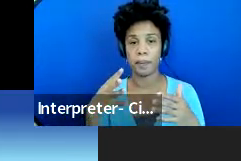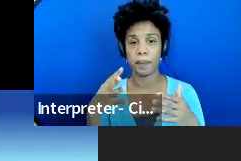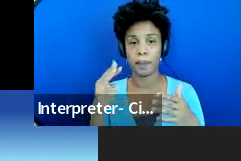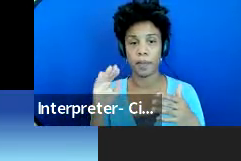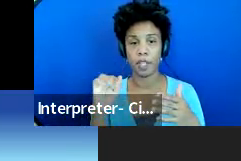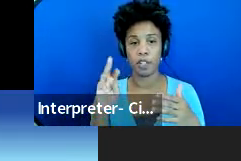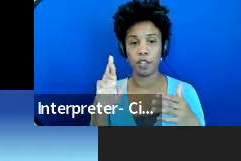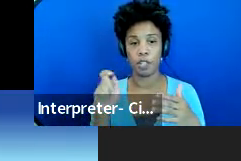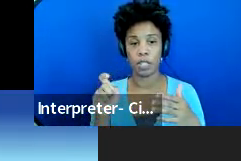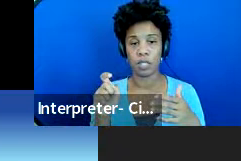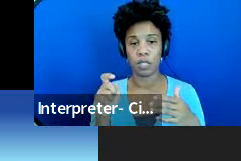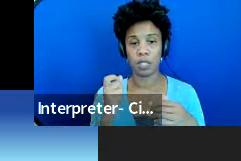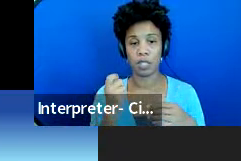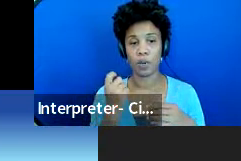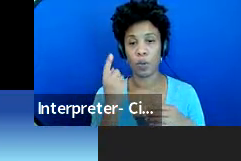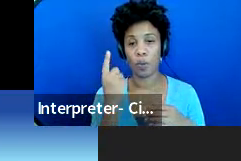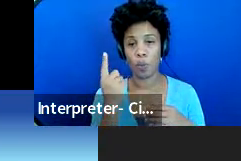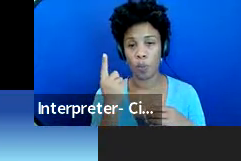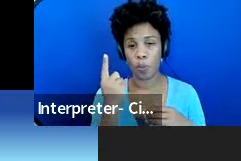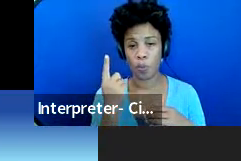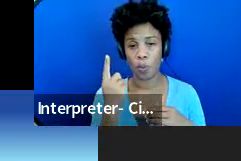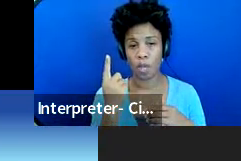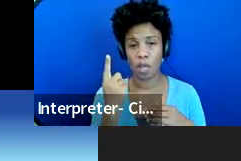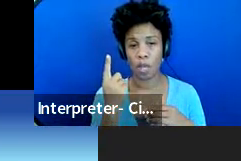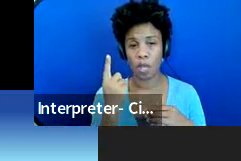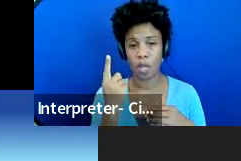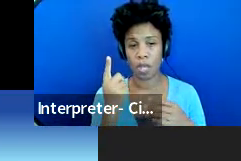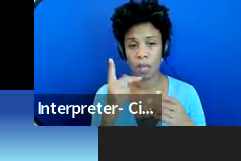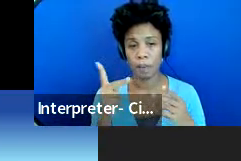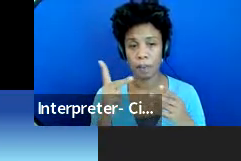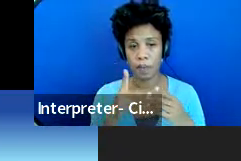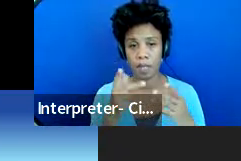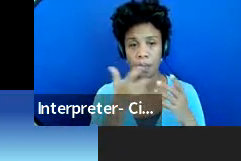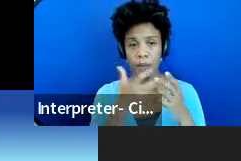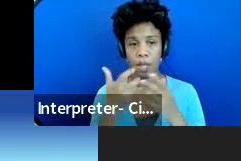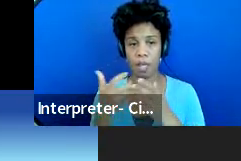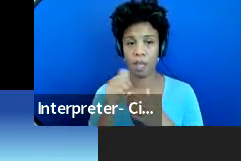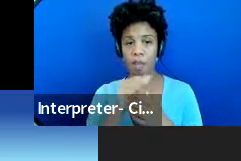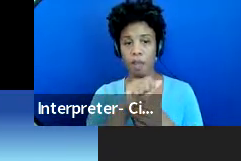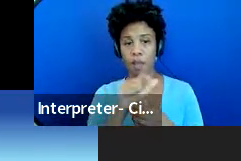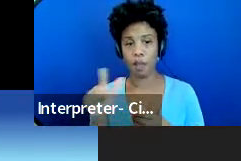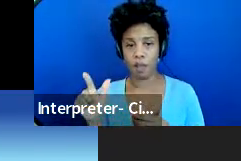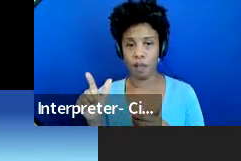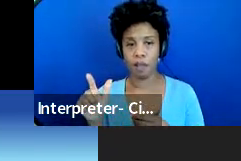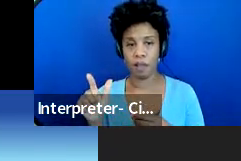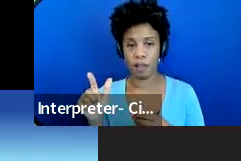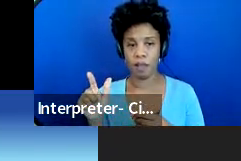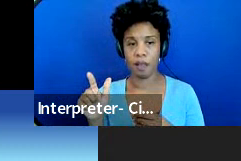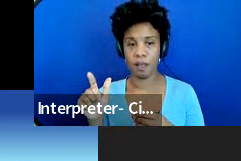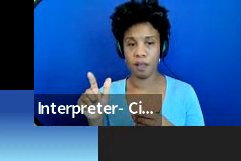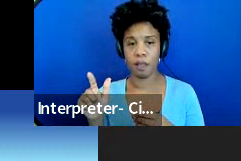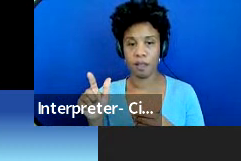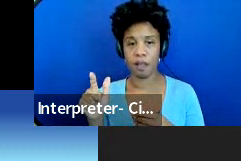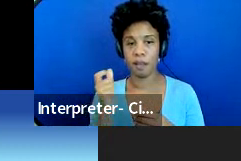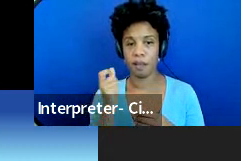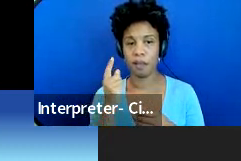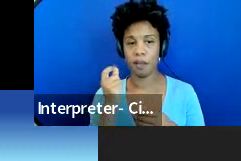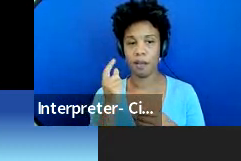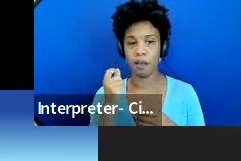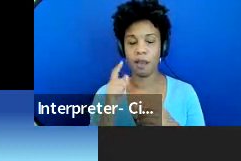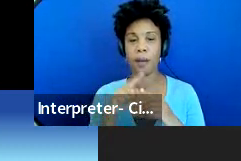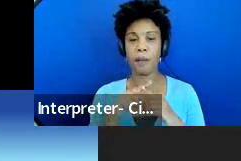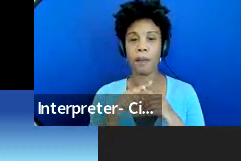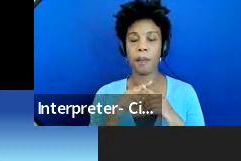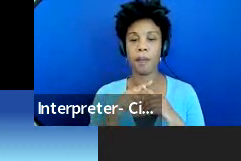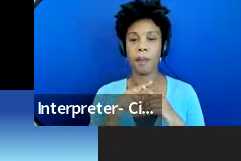entity that would have met all the criteria. But we do understand that given resource constraint, that no one entity